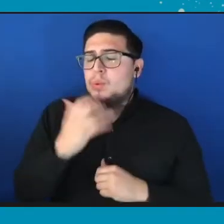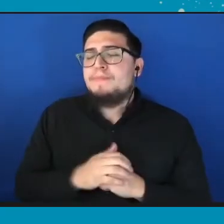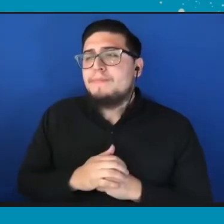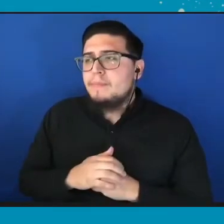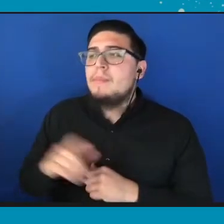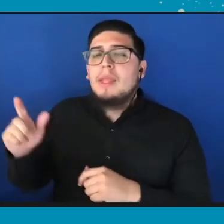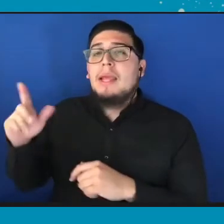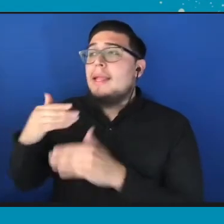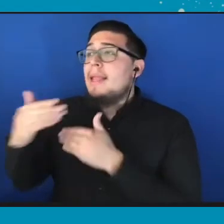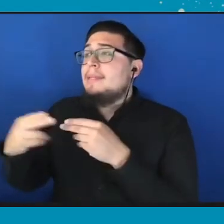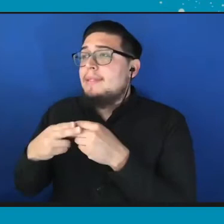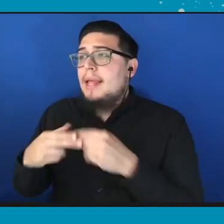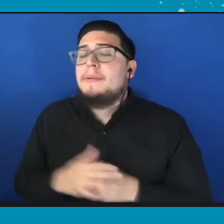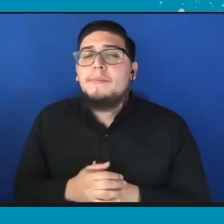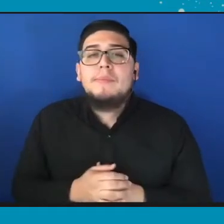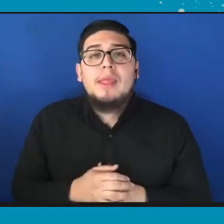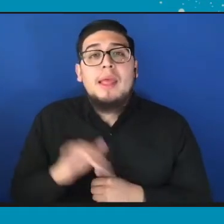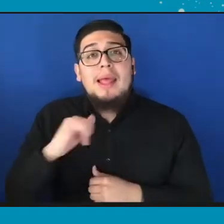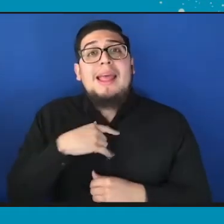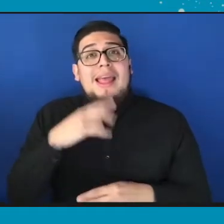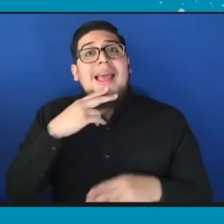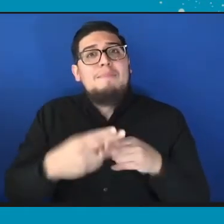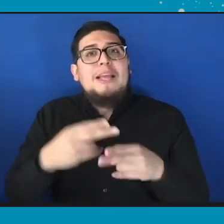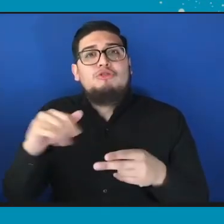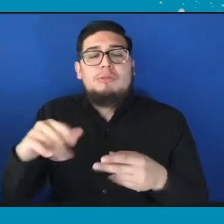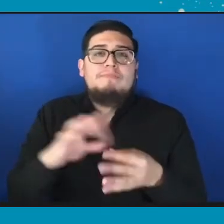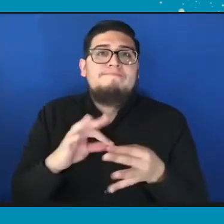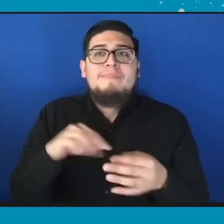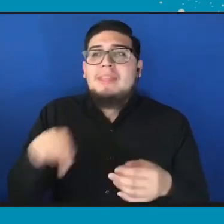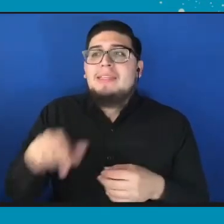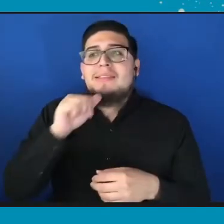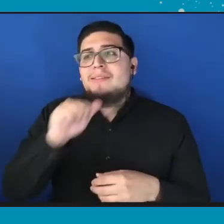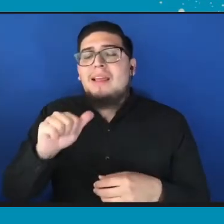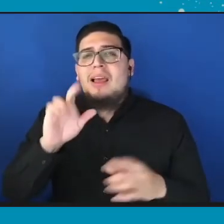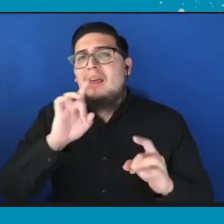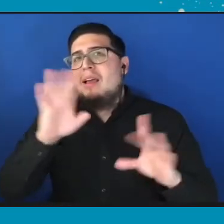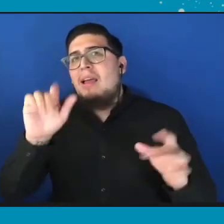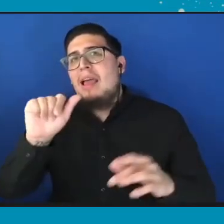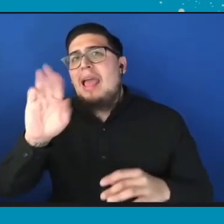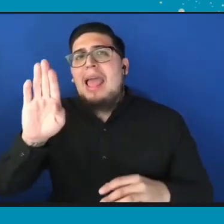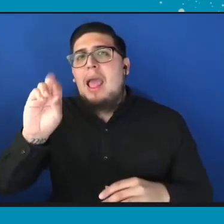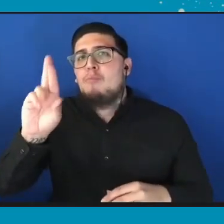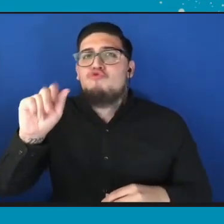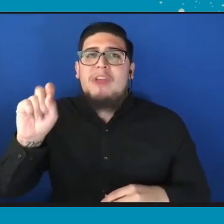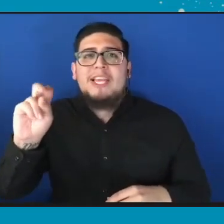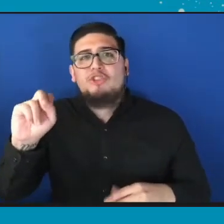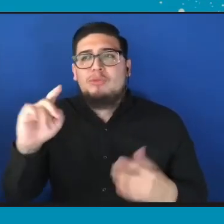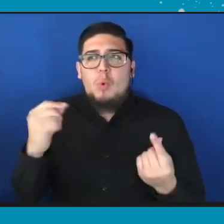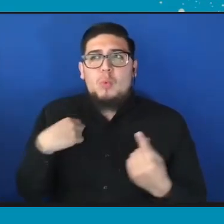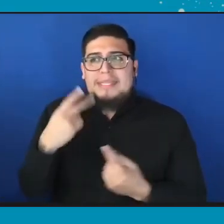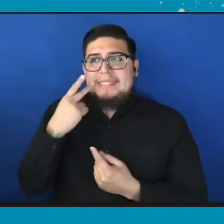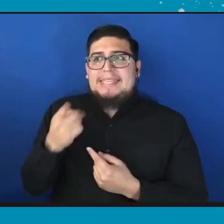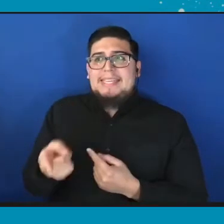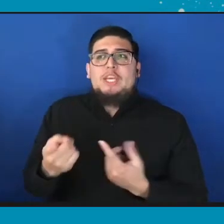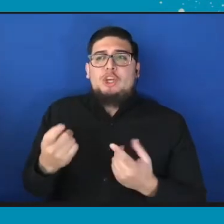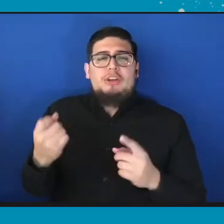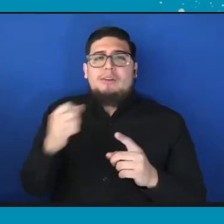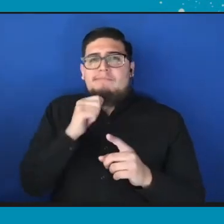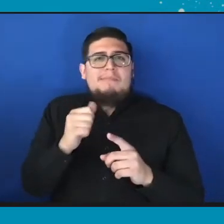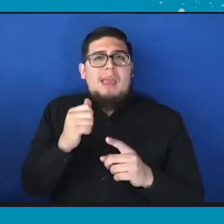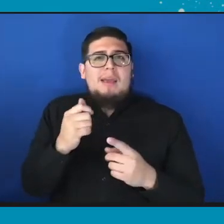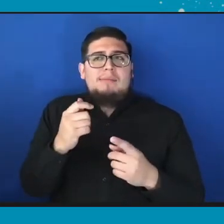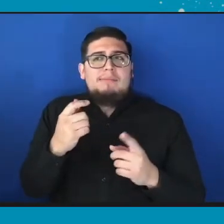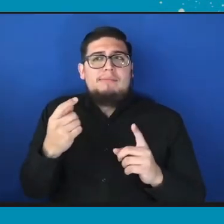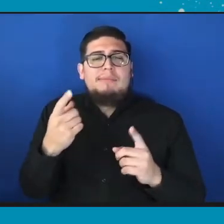So I mentioned that this is not an aberration, what we're seeing here. It's actually something that it has echoes of